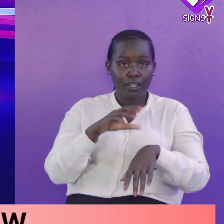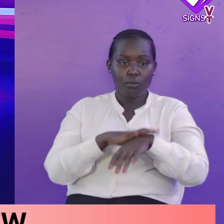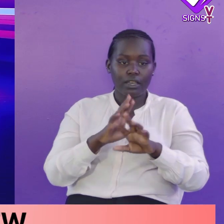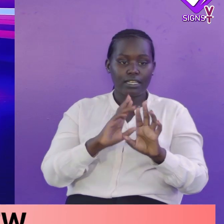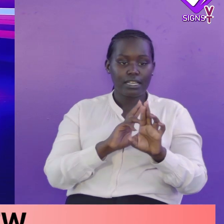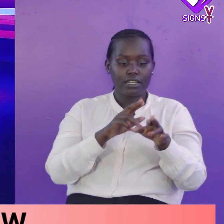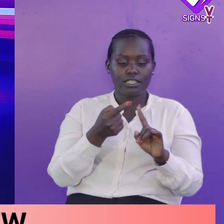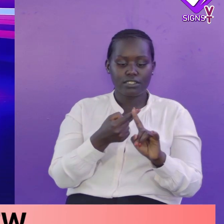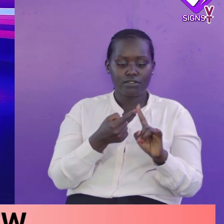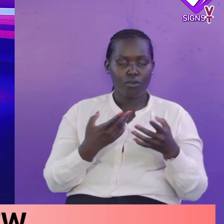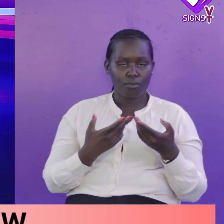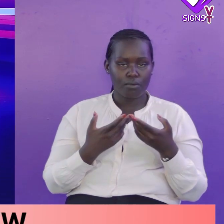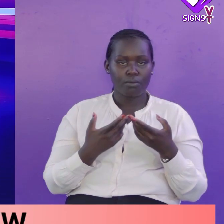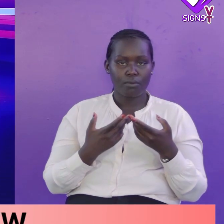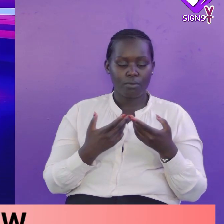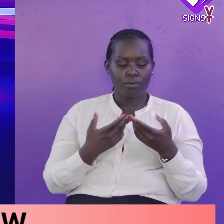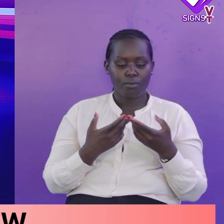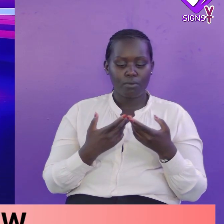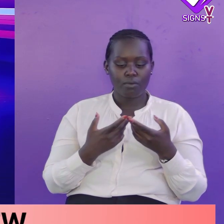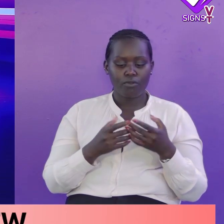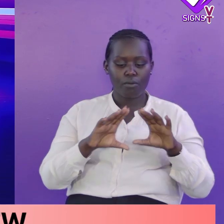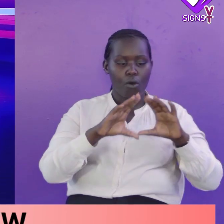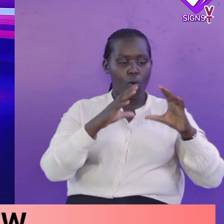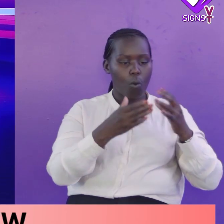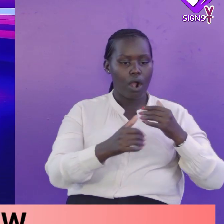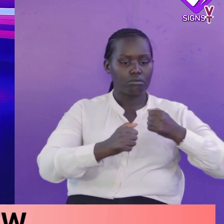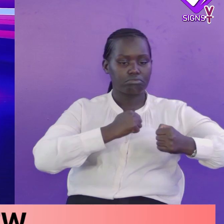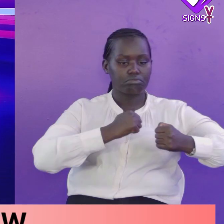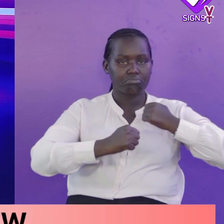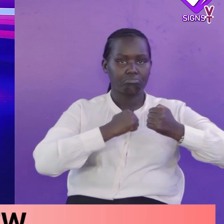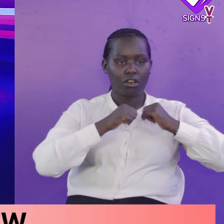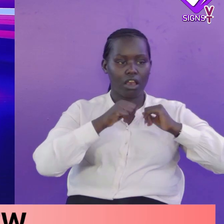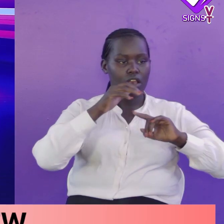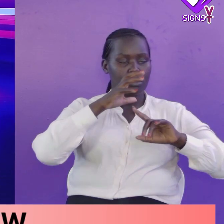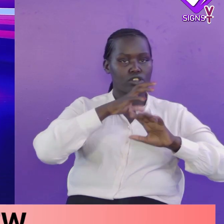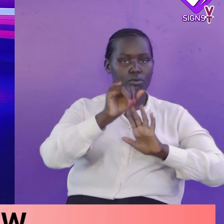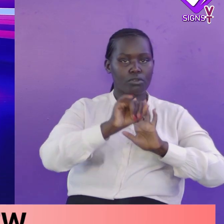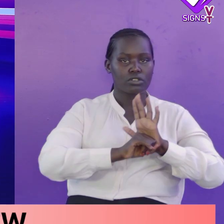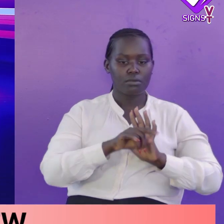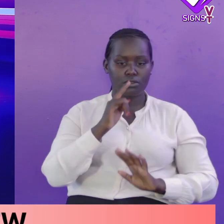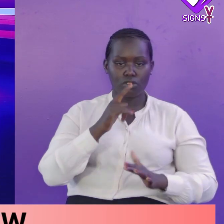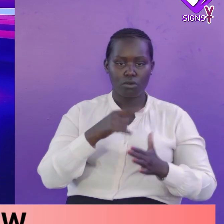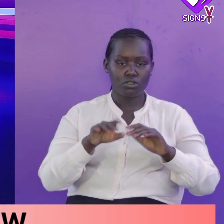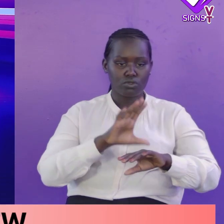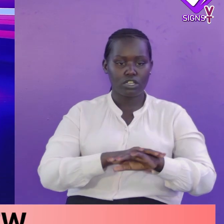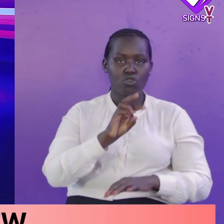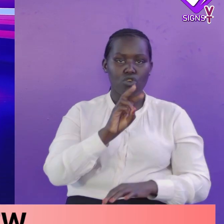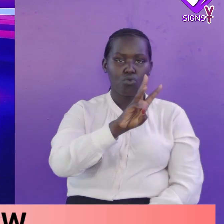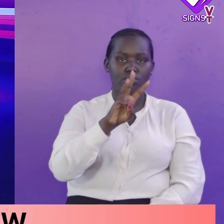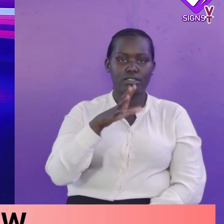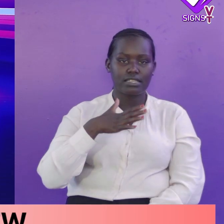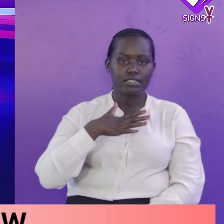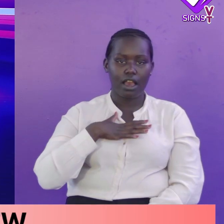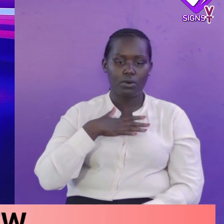results from the World Athletics Championships, be sure to get them on our website.